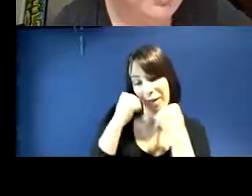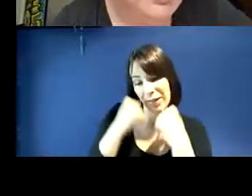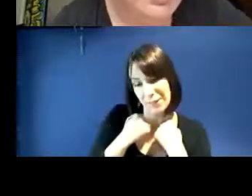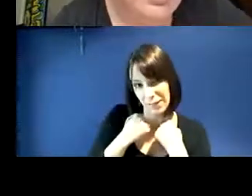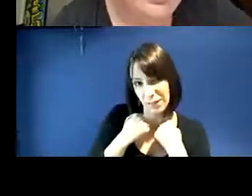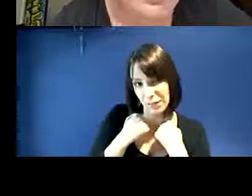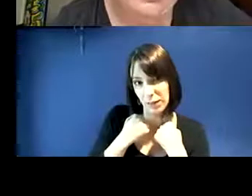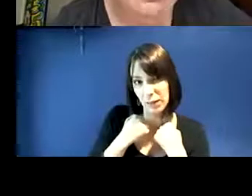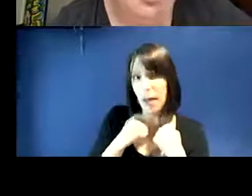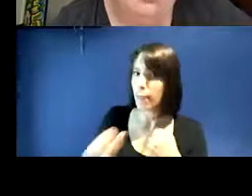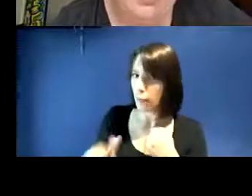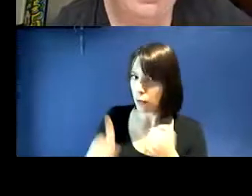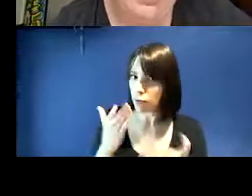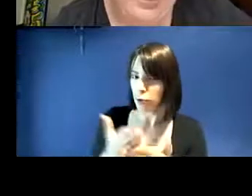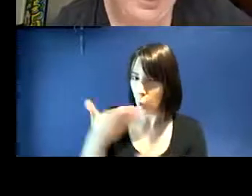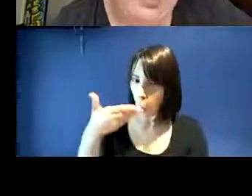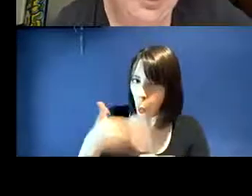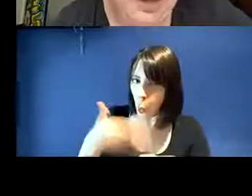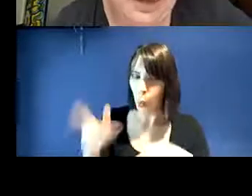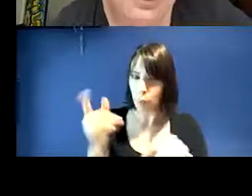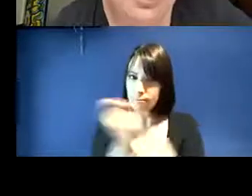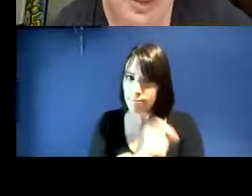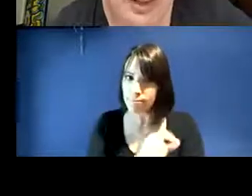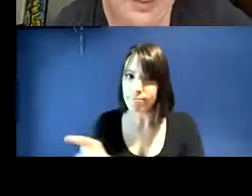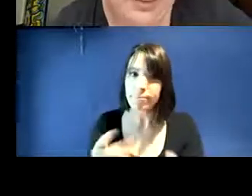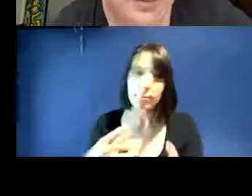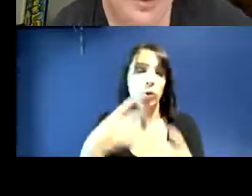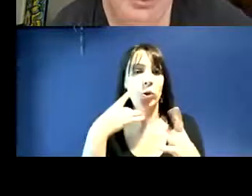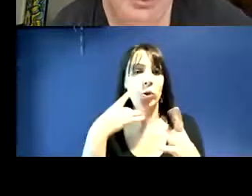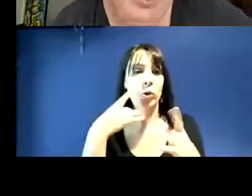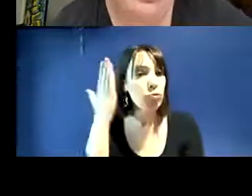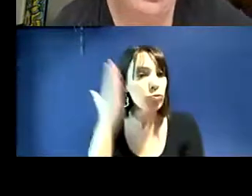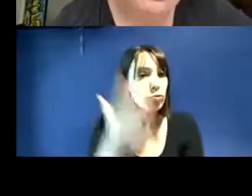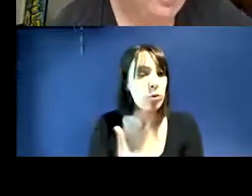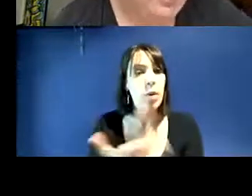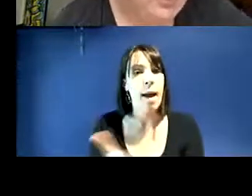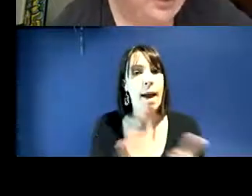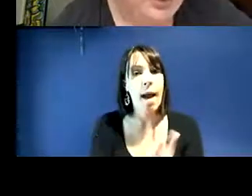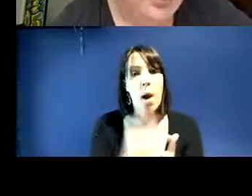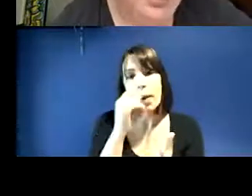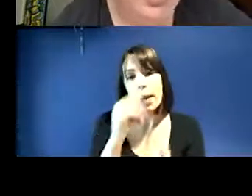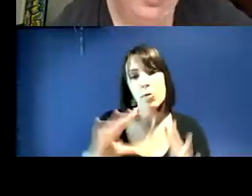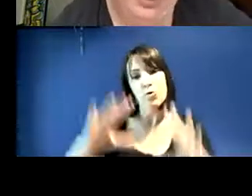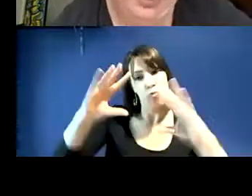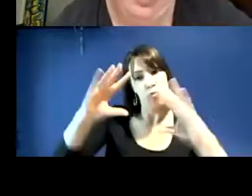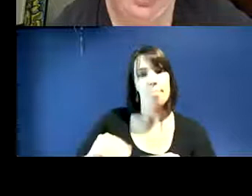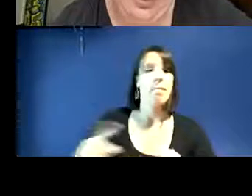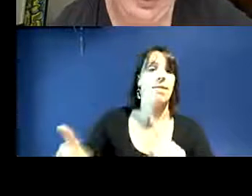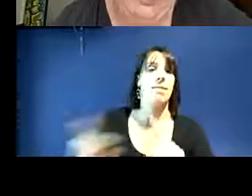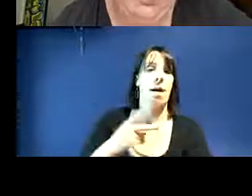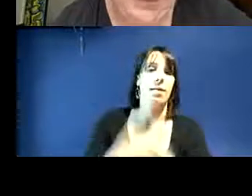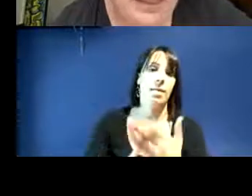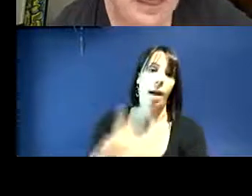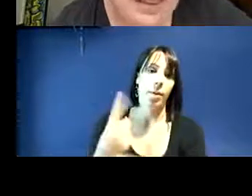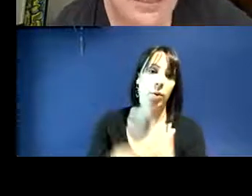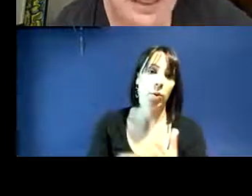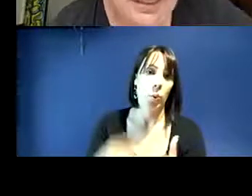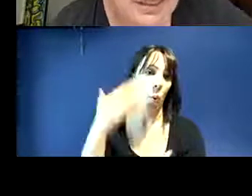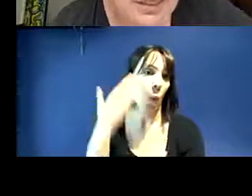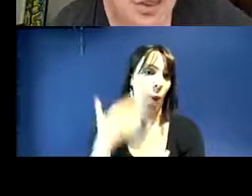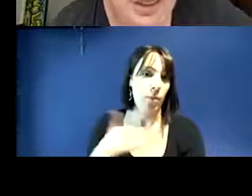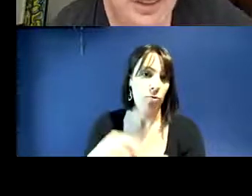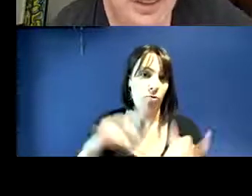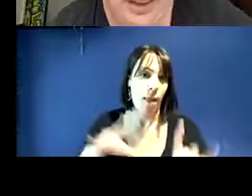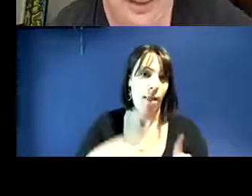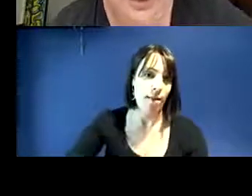work, setting the roadmap for how to actualise the prevention of violence against women in Australia. Change